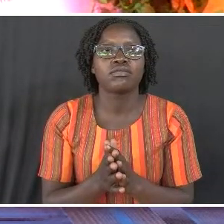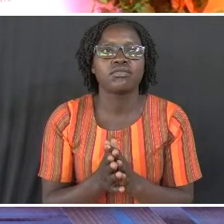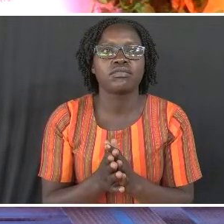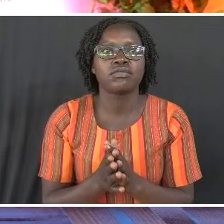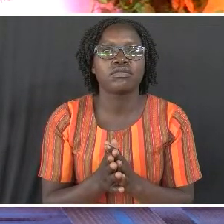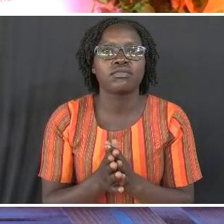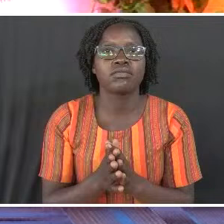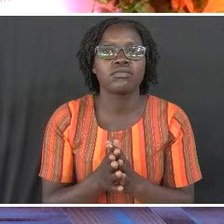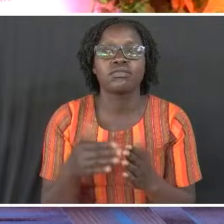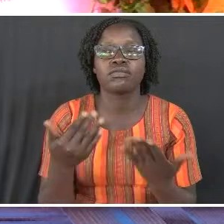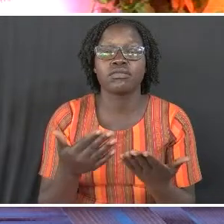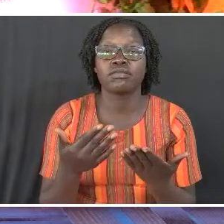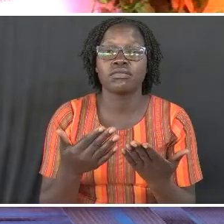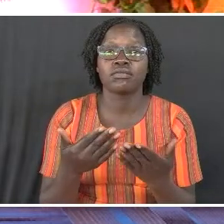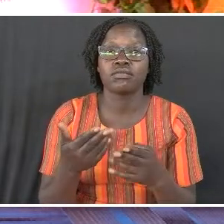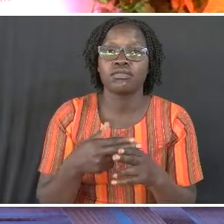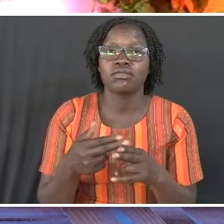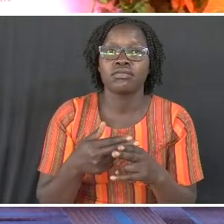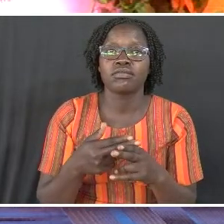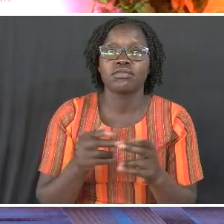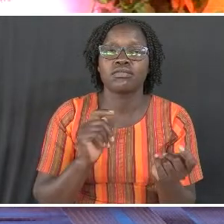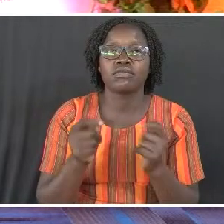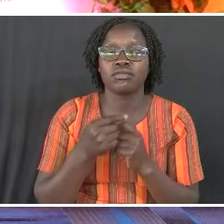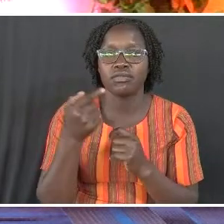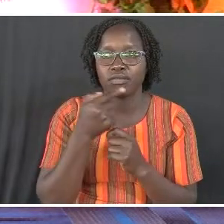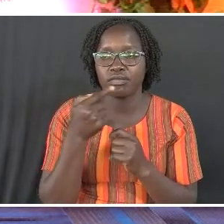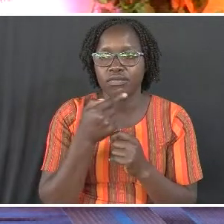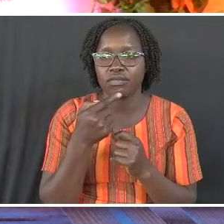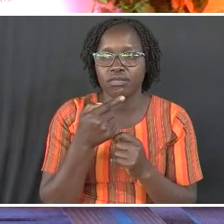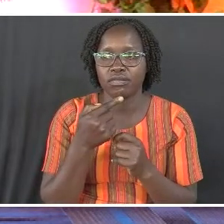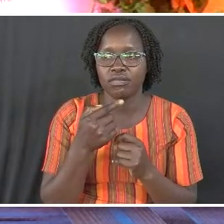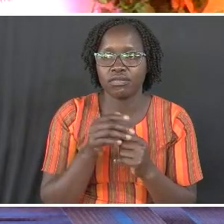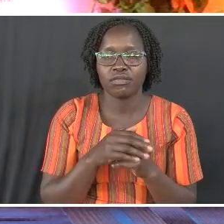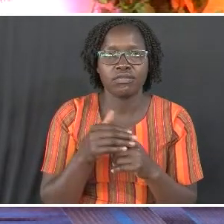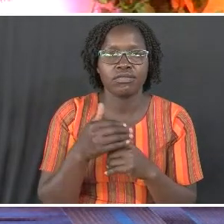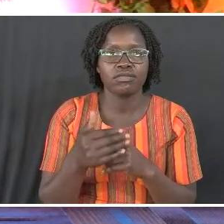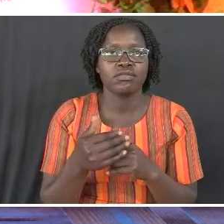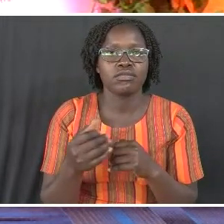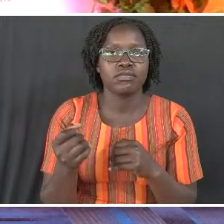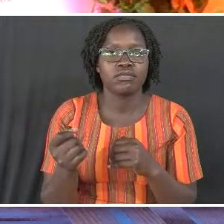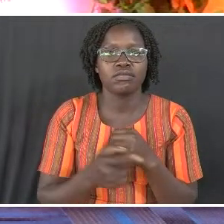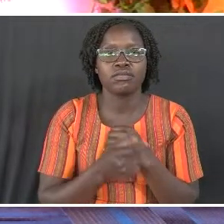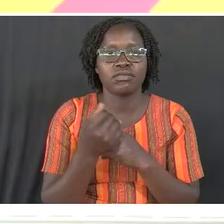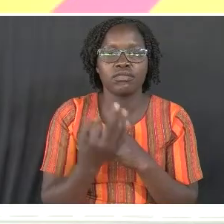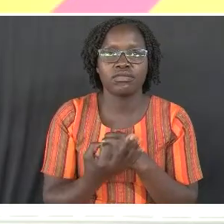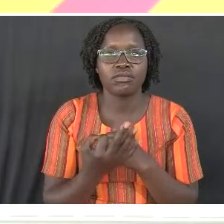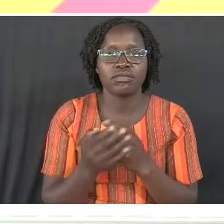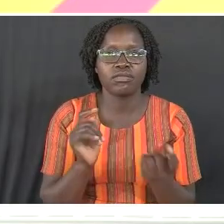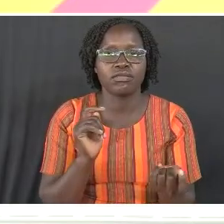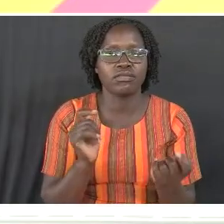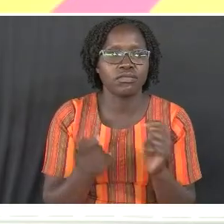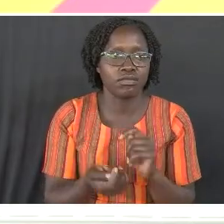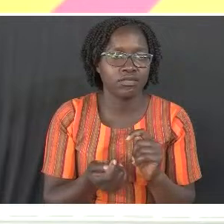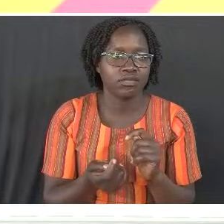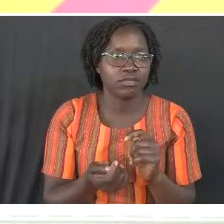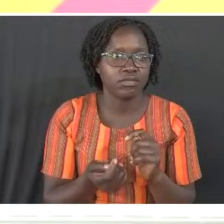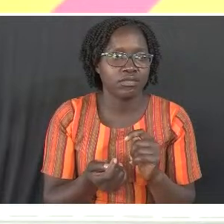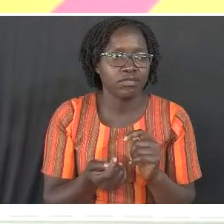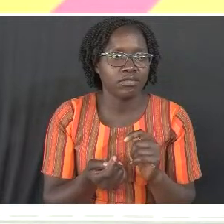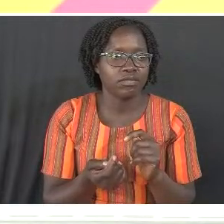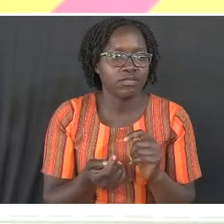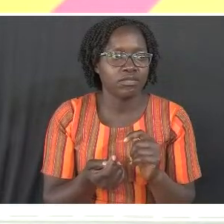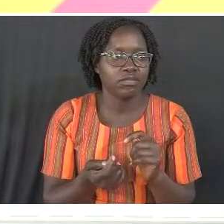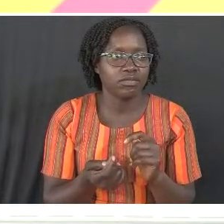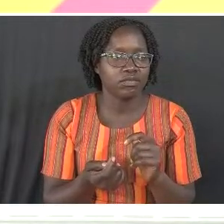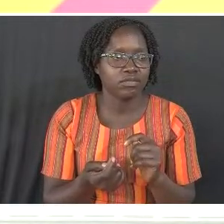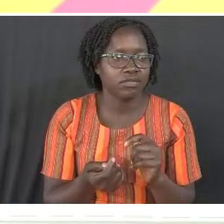supposed to change our toothbrush? So we always advise after 3 months, you change your